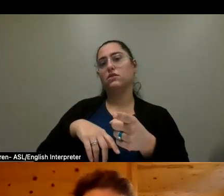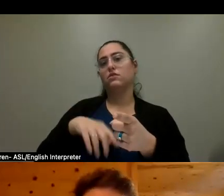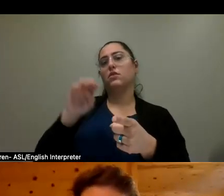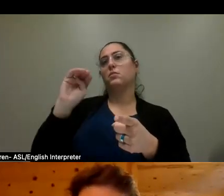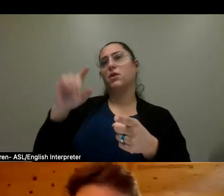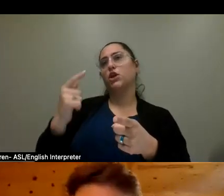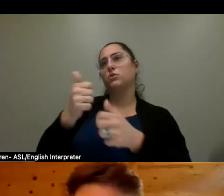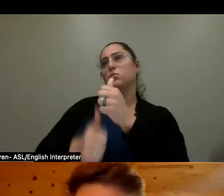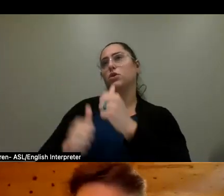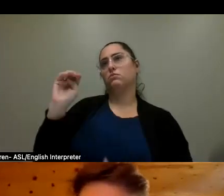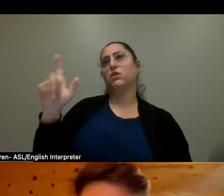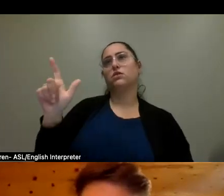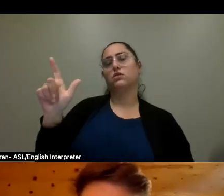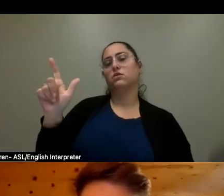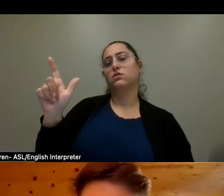milligrams per liter.